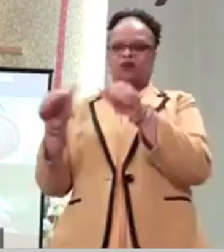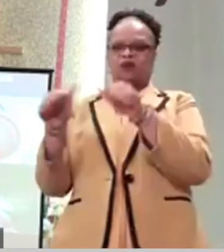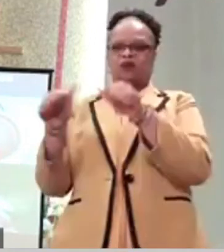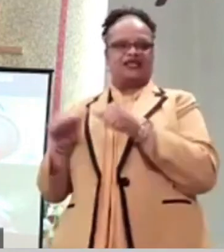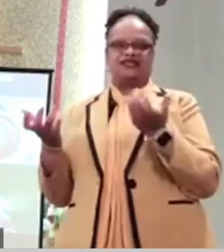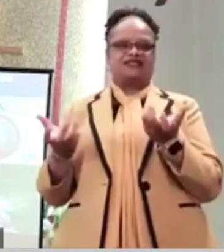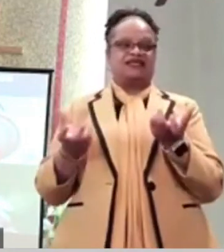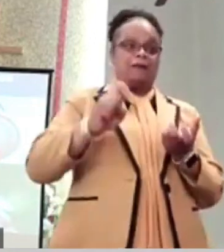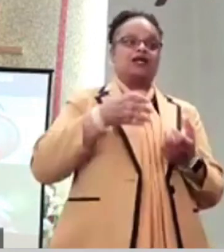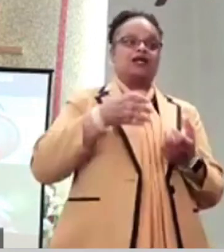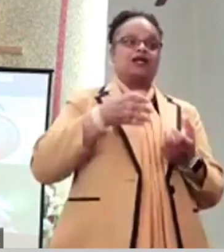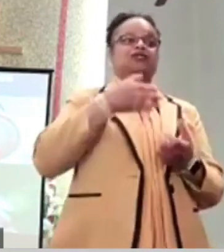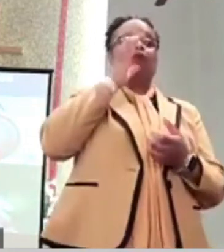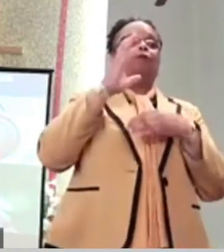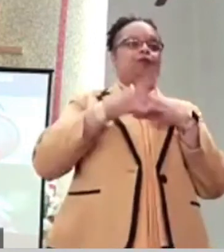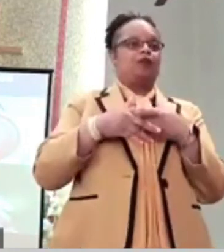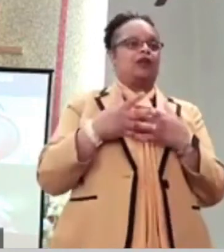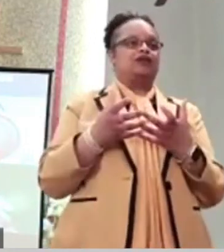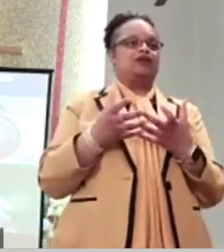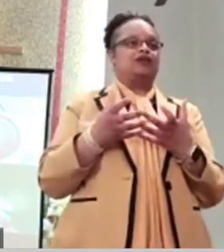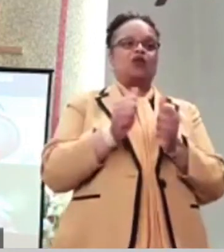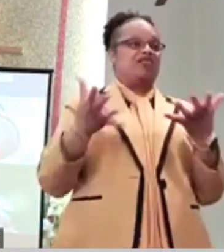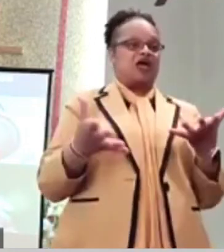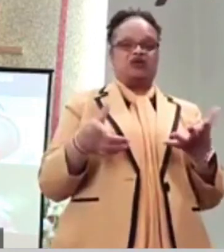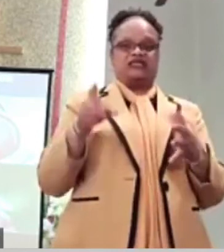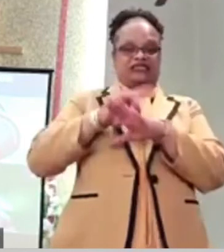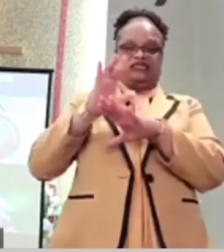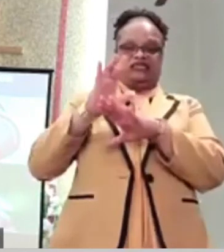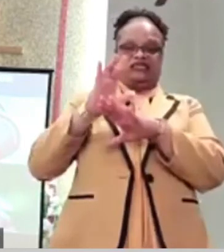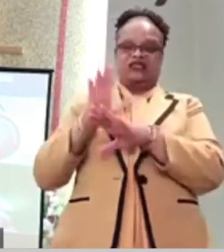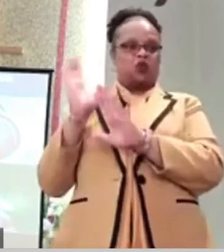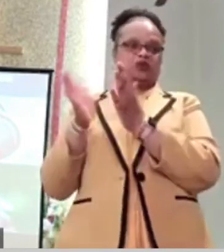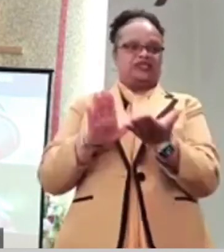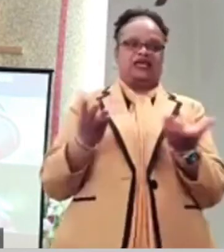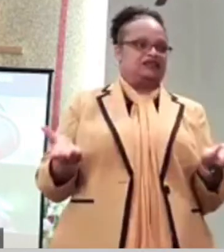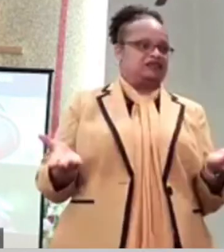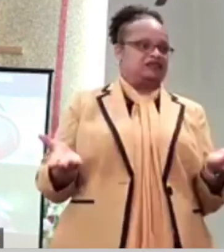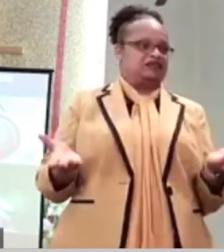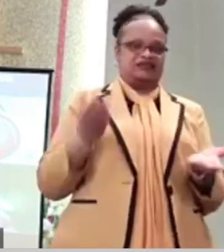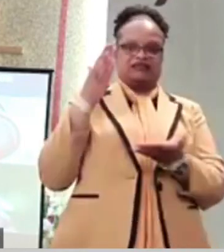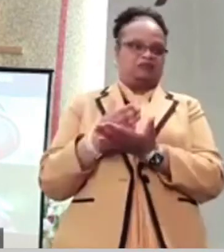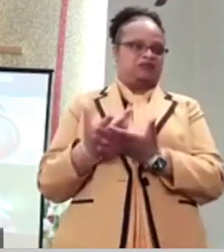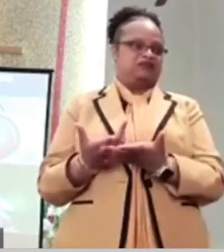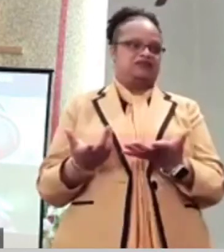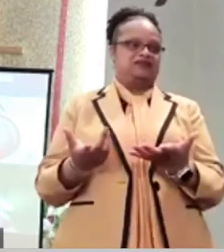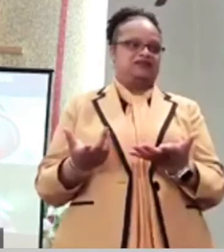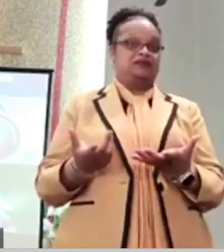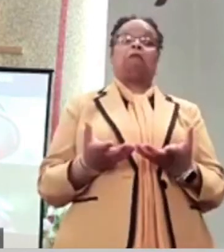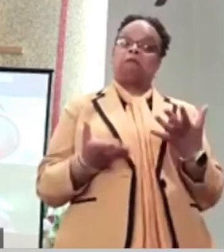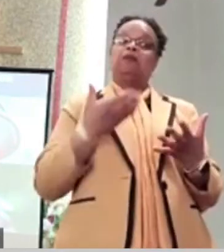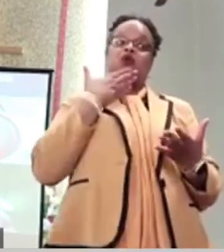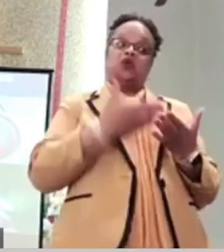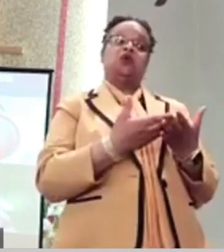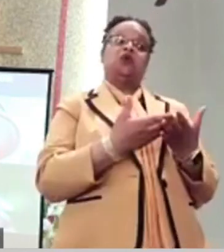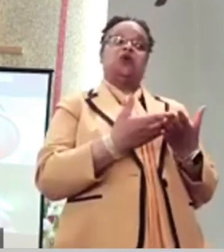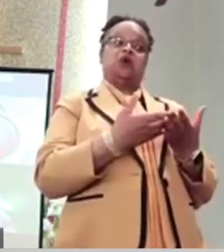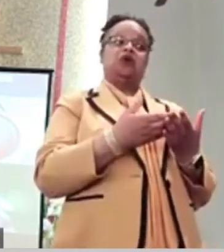consuming blood, the circle of life for mosquitoes would cease entirely. Wouldn't that be a blessing?